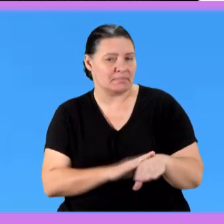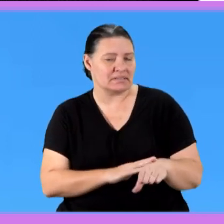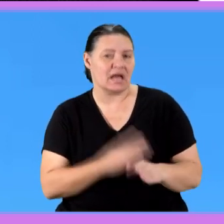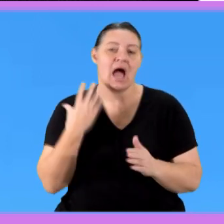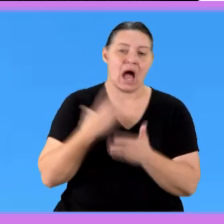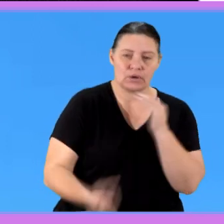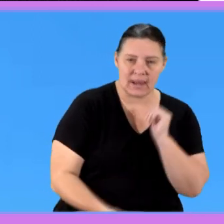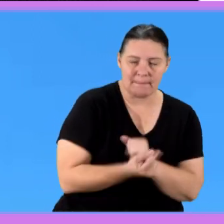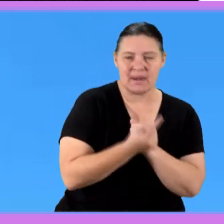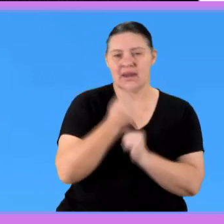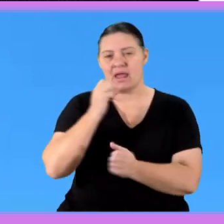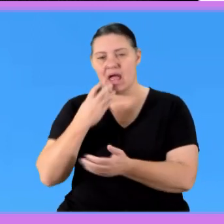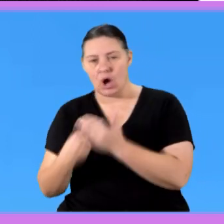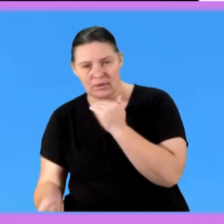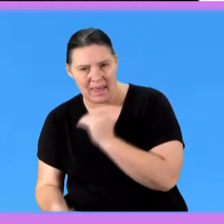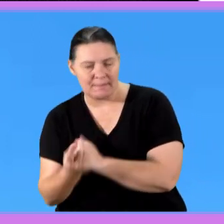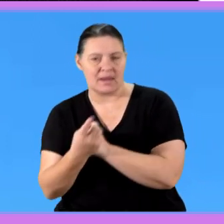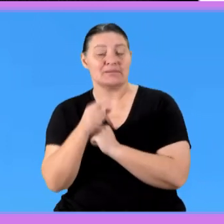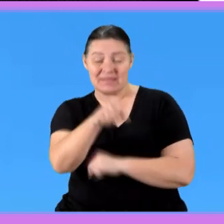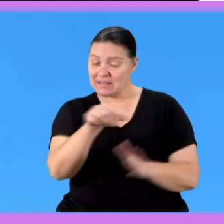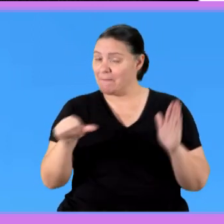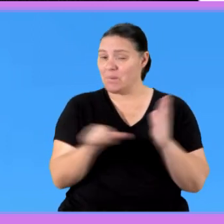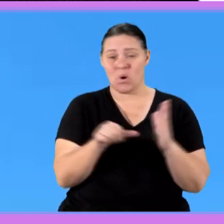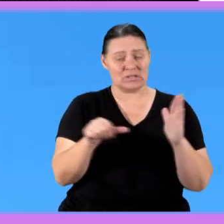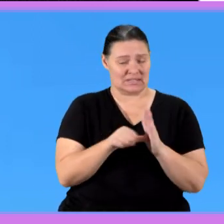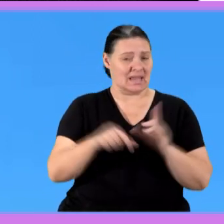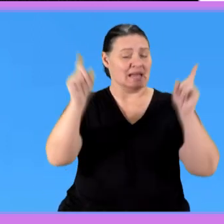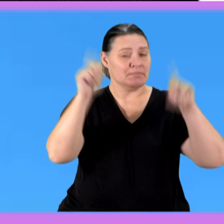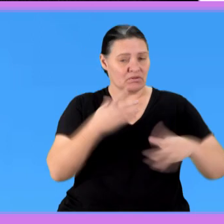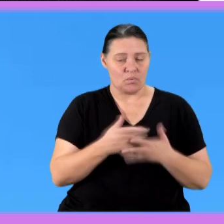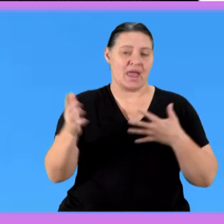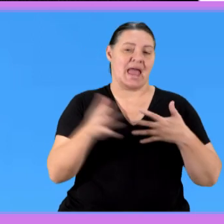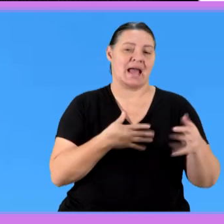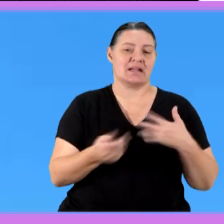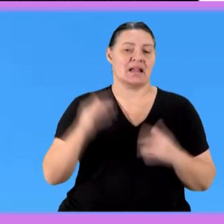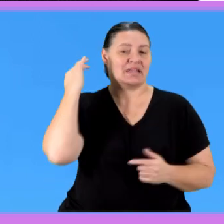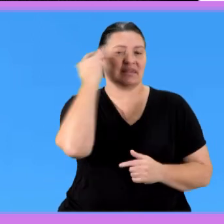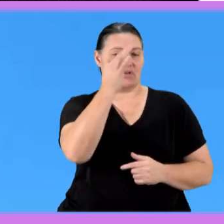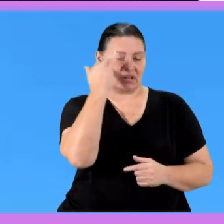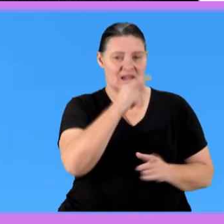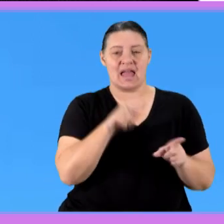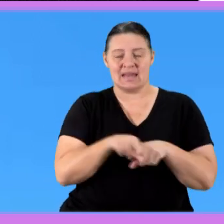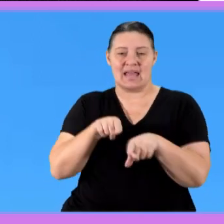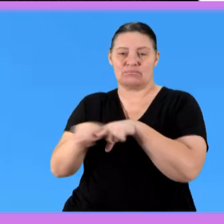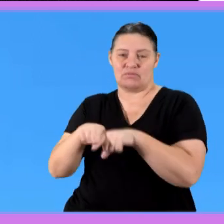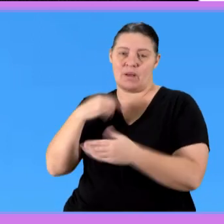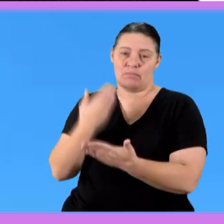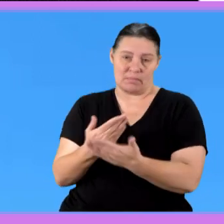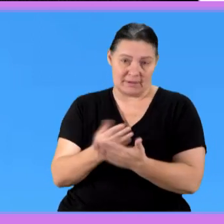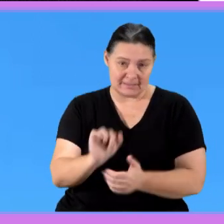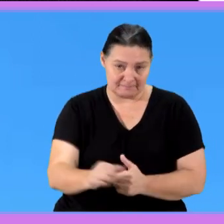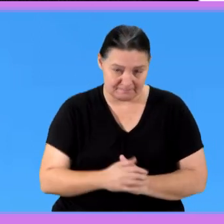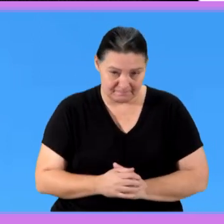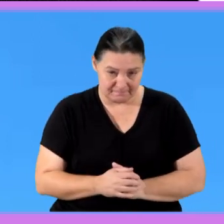the number of times an outcome has occurred. You'll see how important this is, especially when we're going to deal with